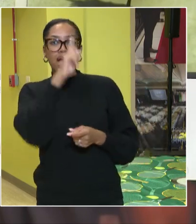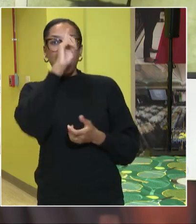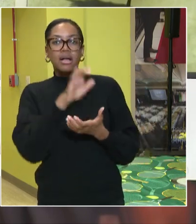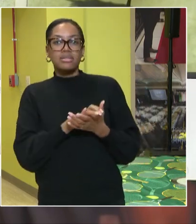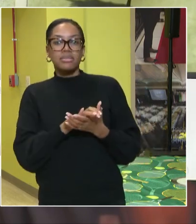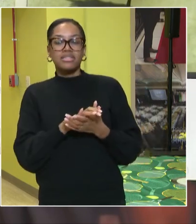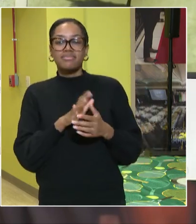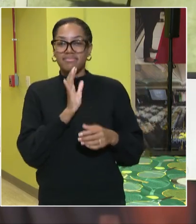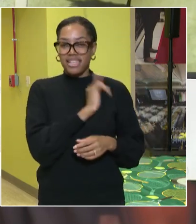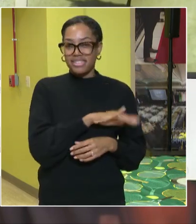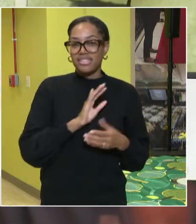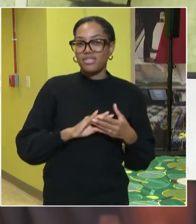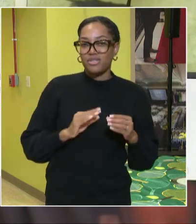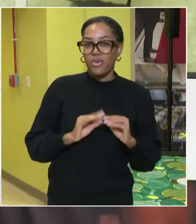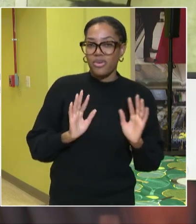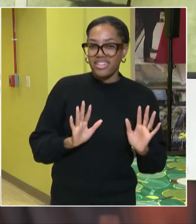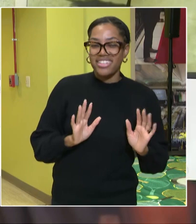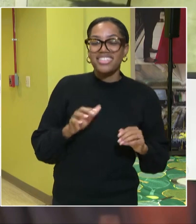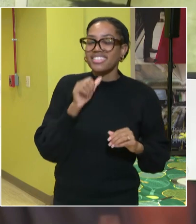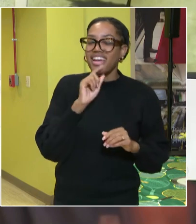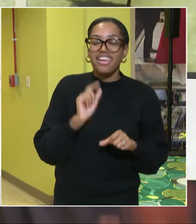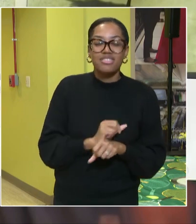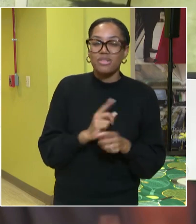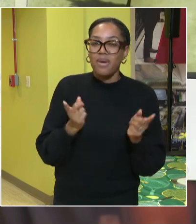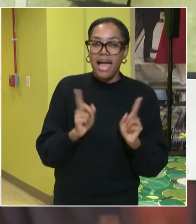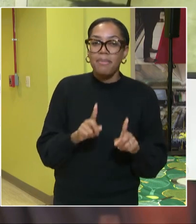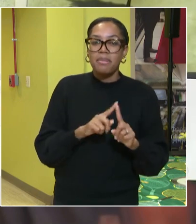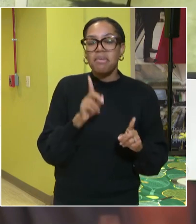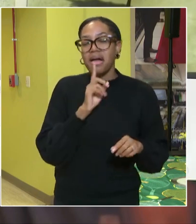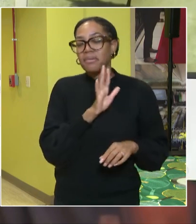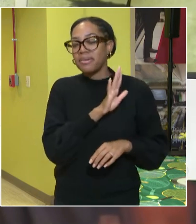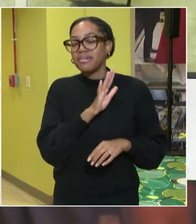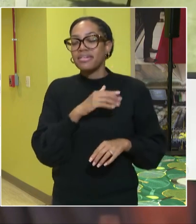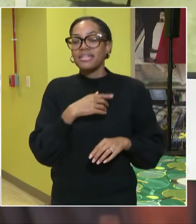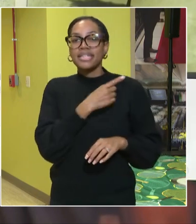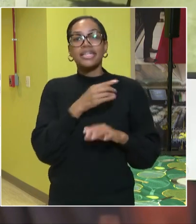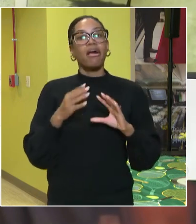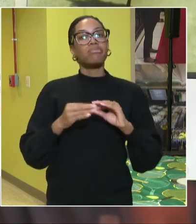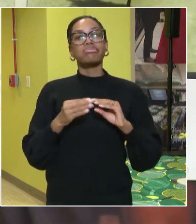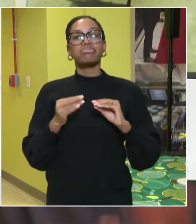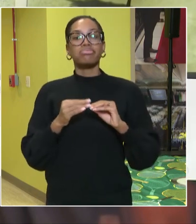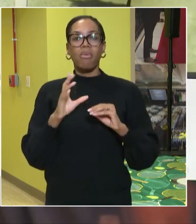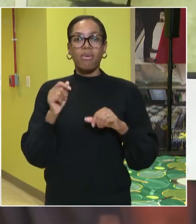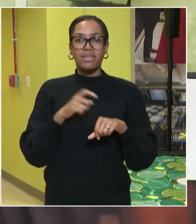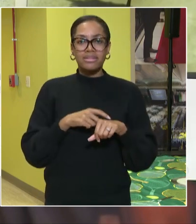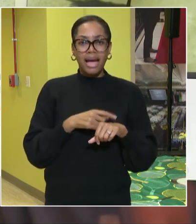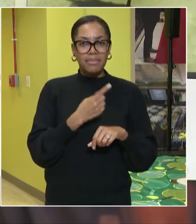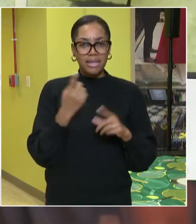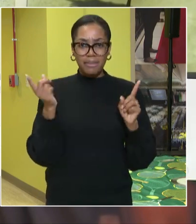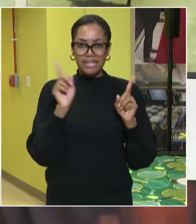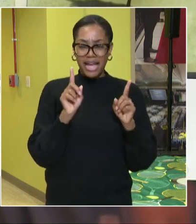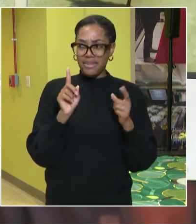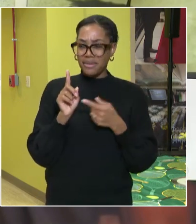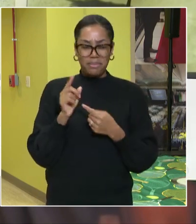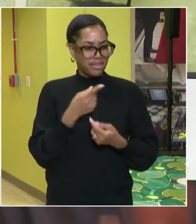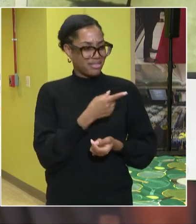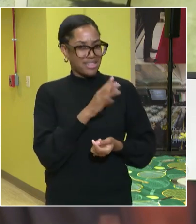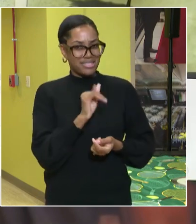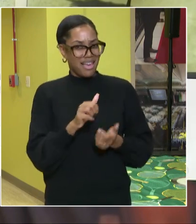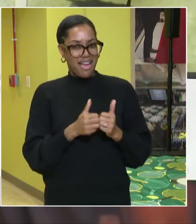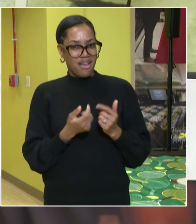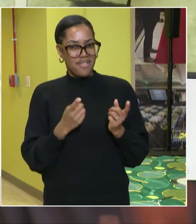So long story, it's just true. It's not really what happened, but okay, I'm going with that. He said it so much. And he said it in front of me, so okay. So